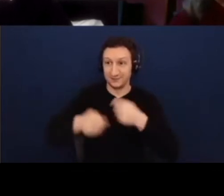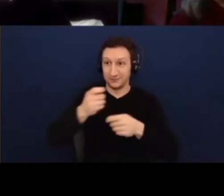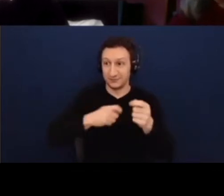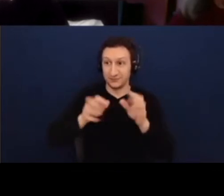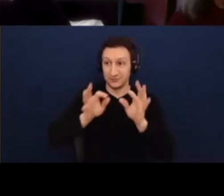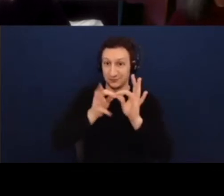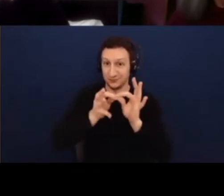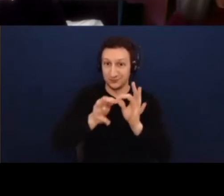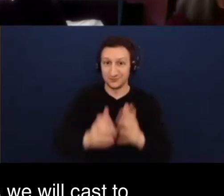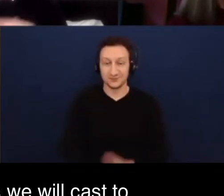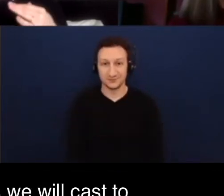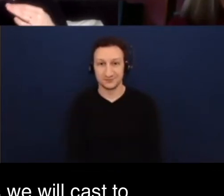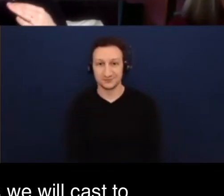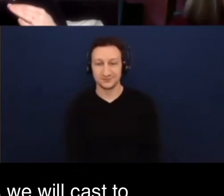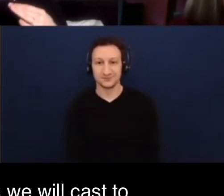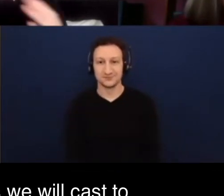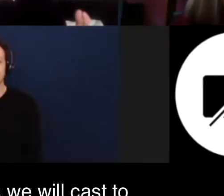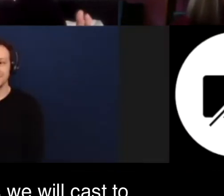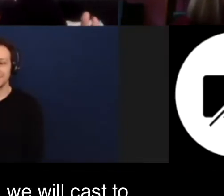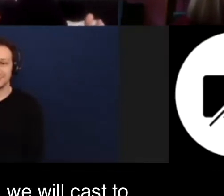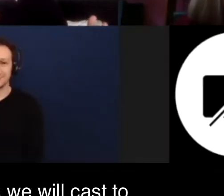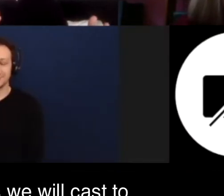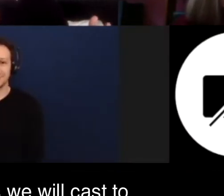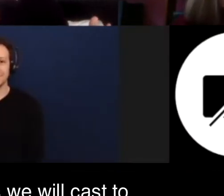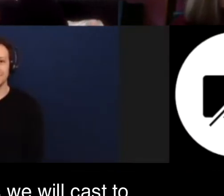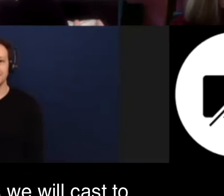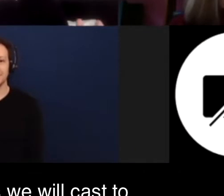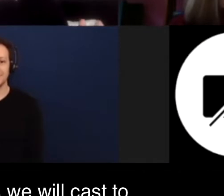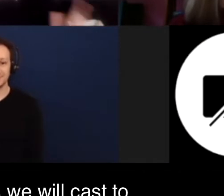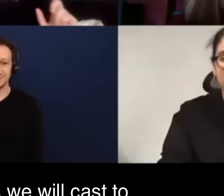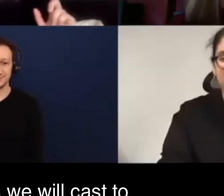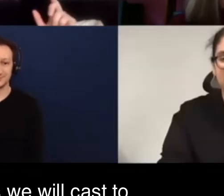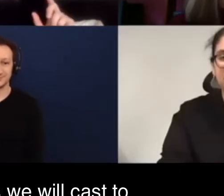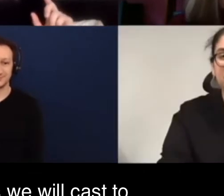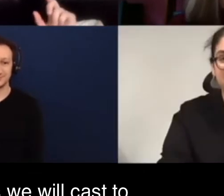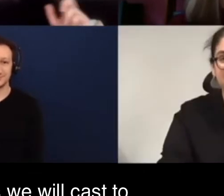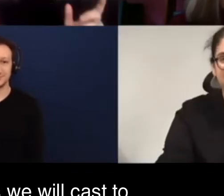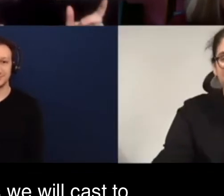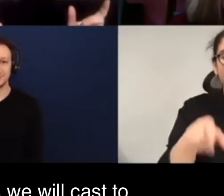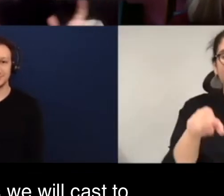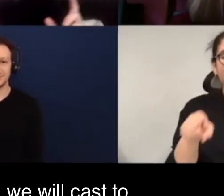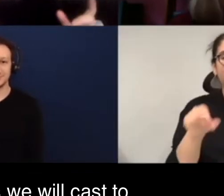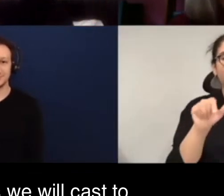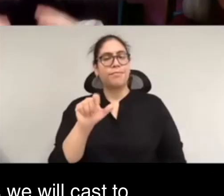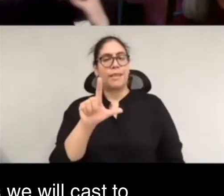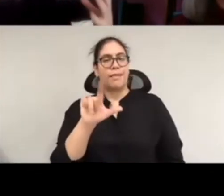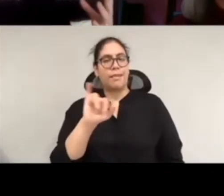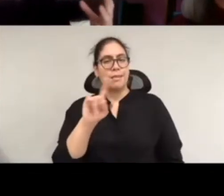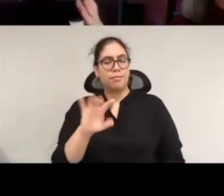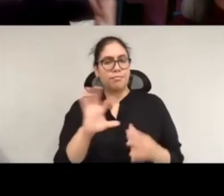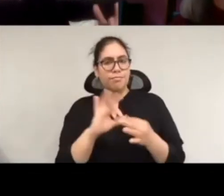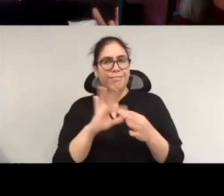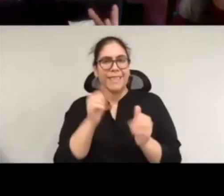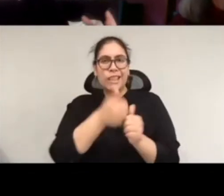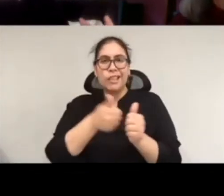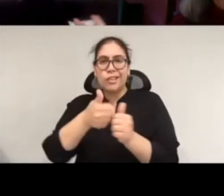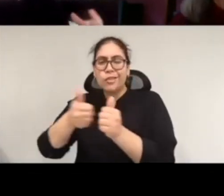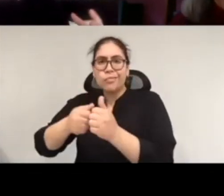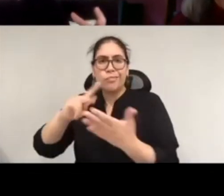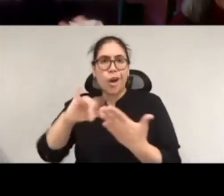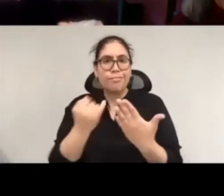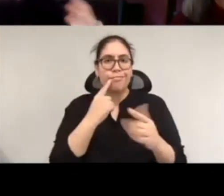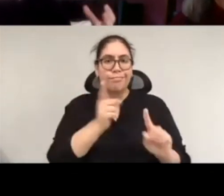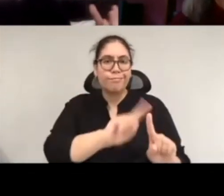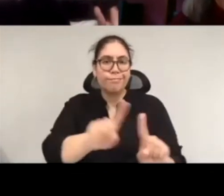Every project is different. So sometimes we will cast to contrast with the main cast. If it's a largely female